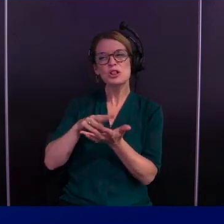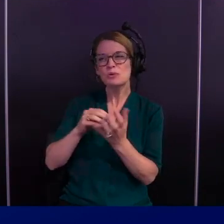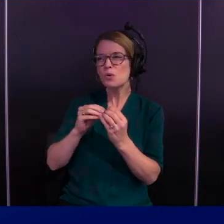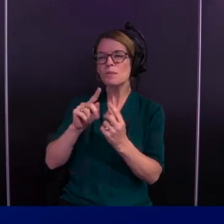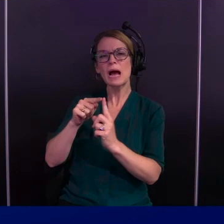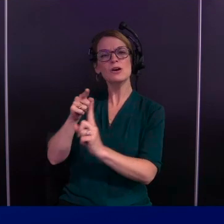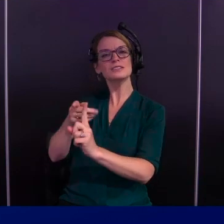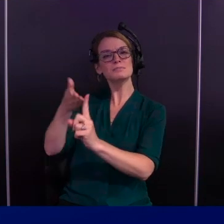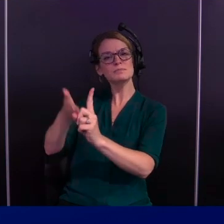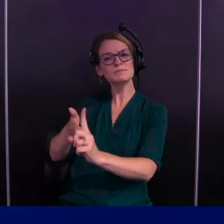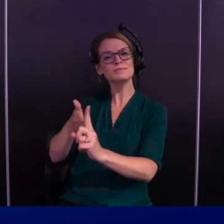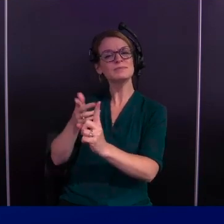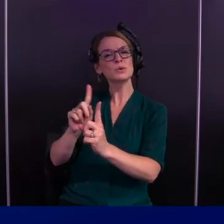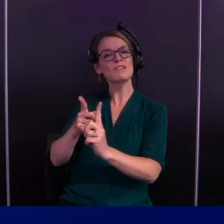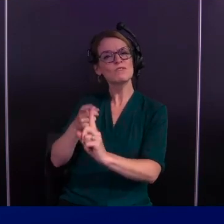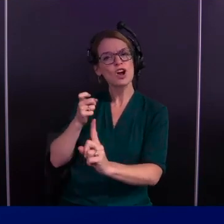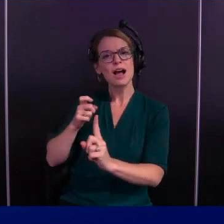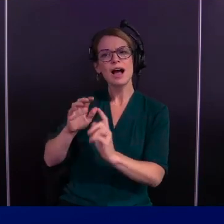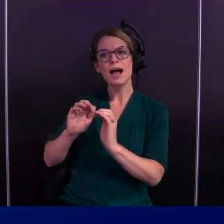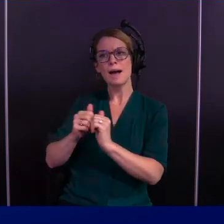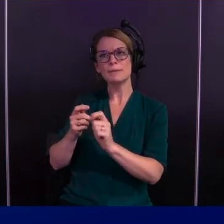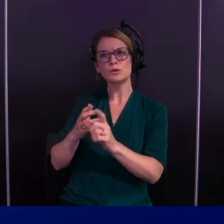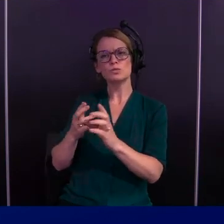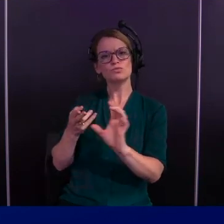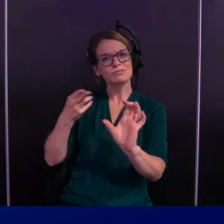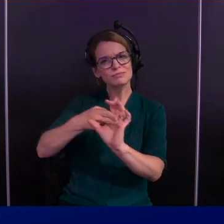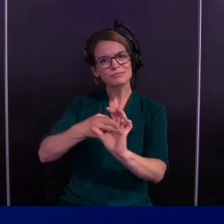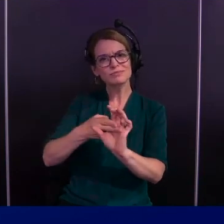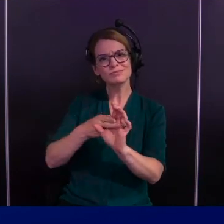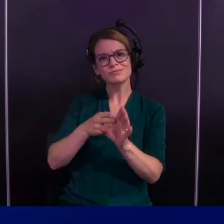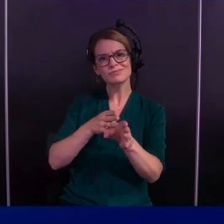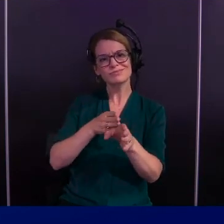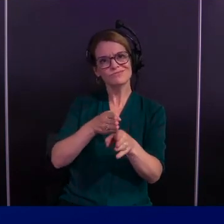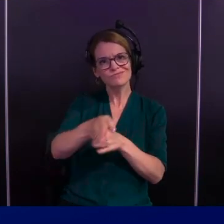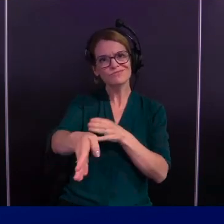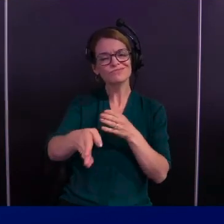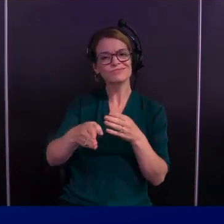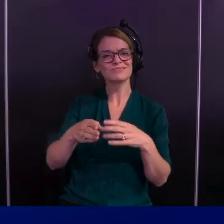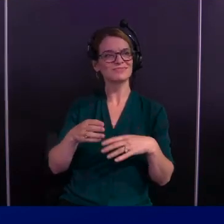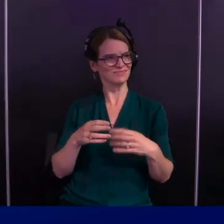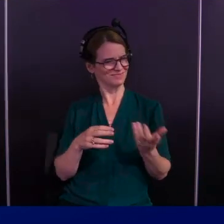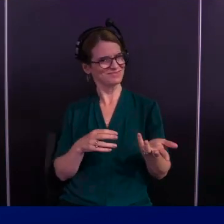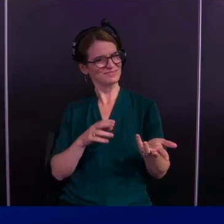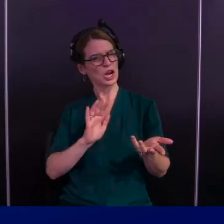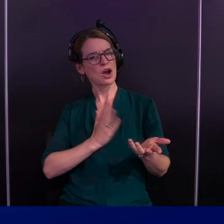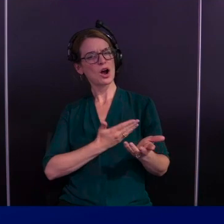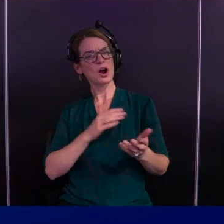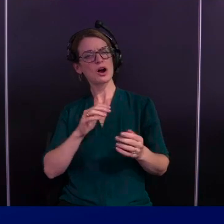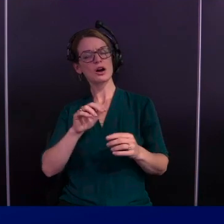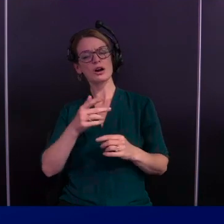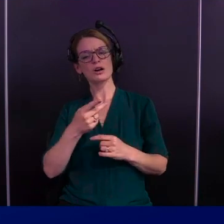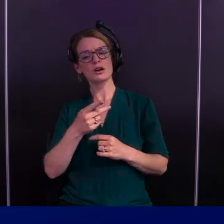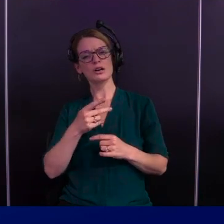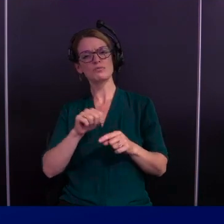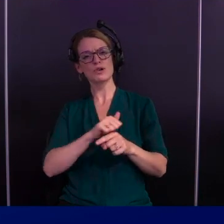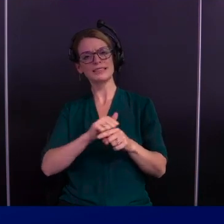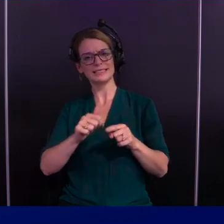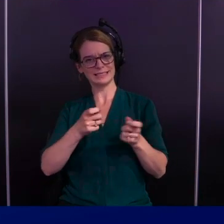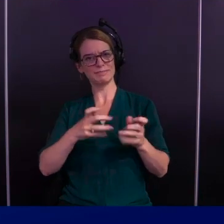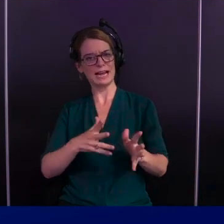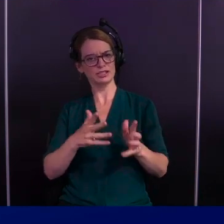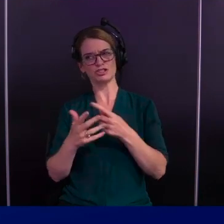have come from on your team and how you got into security and things like that. It was a strategy that our practice manager, who was just on, Robert